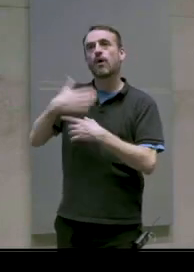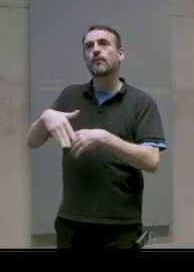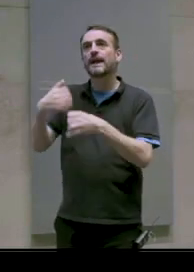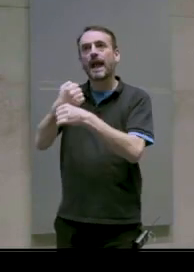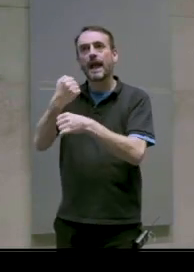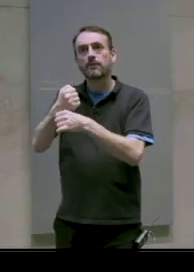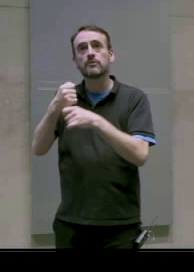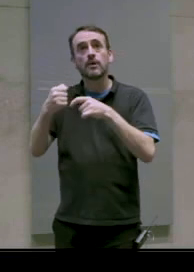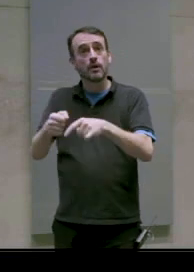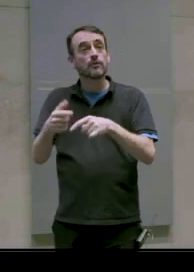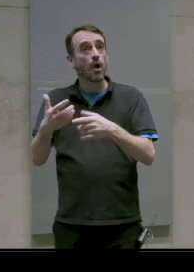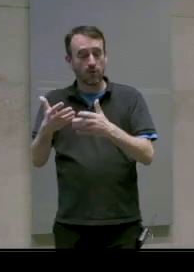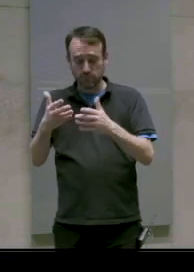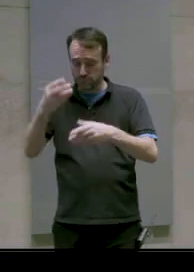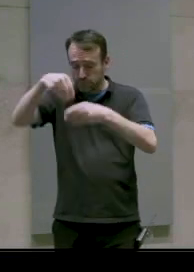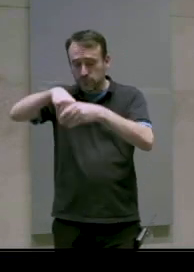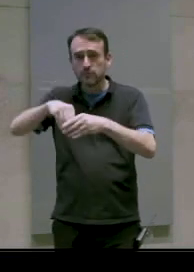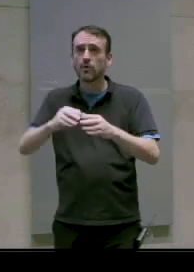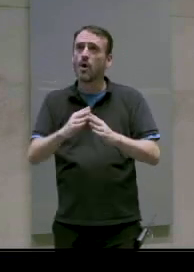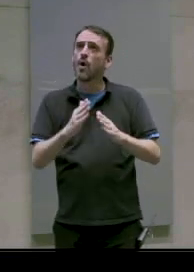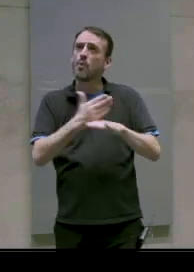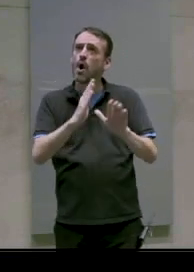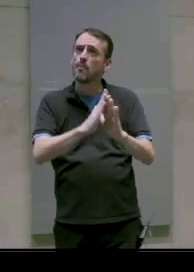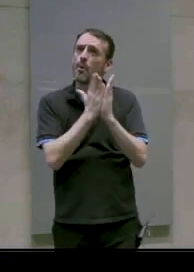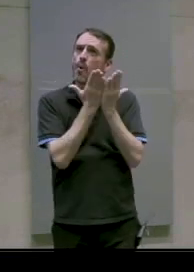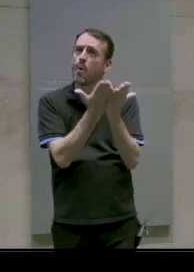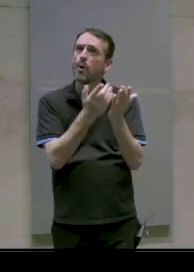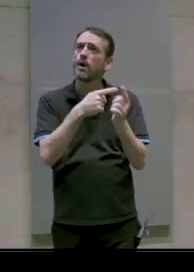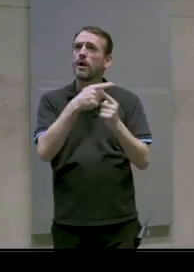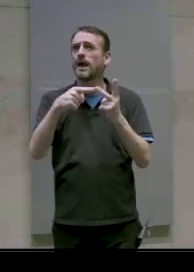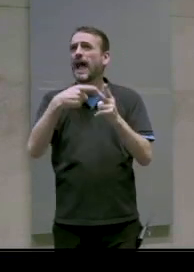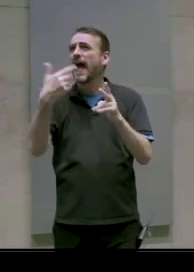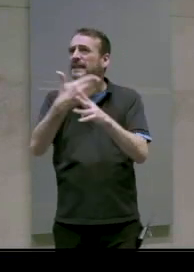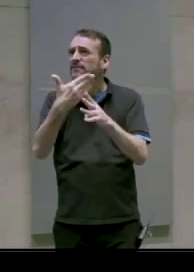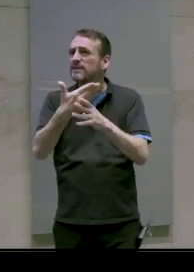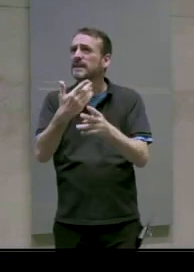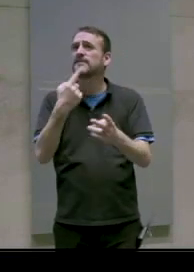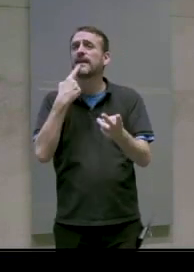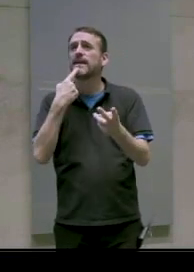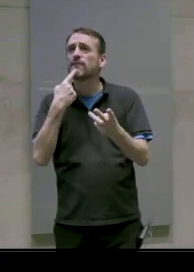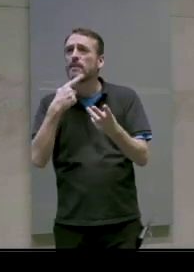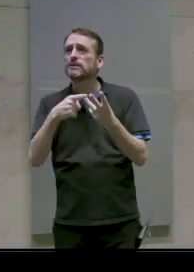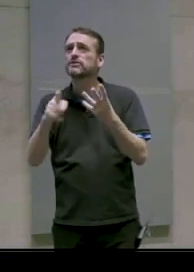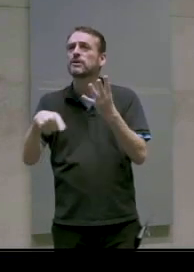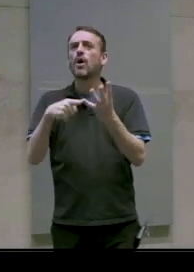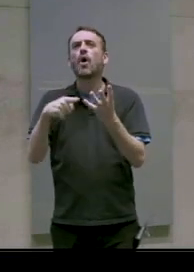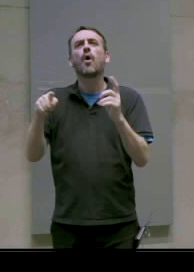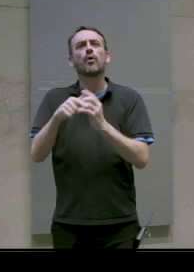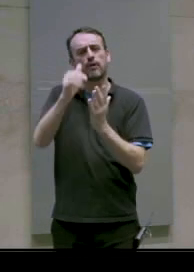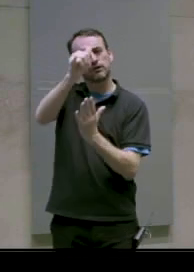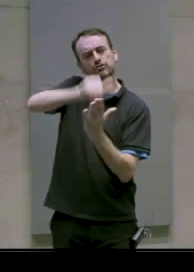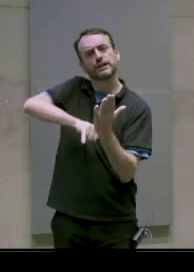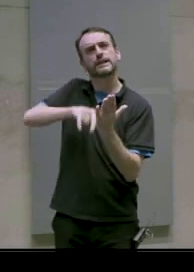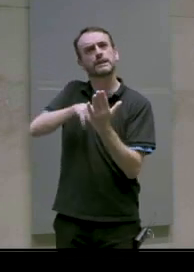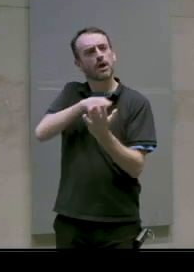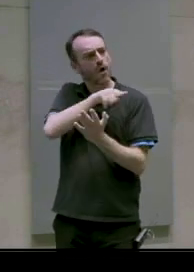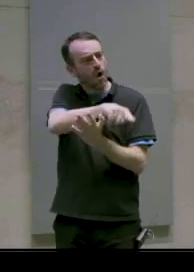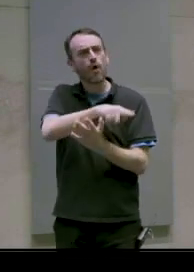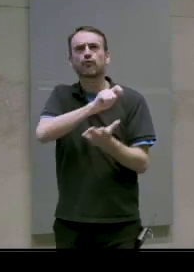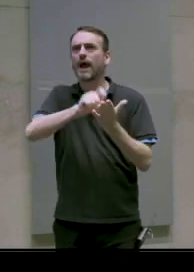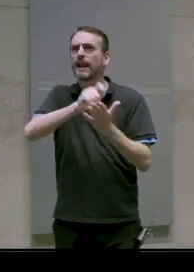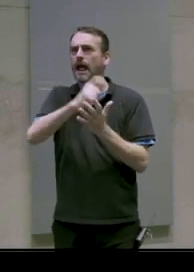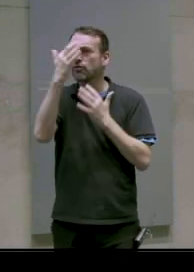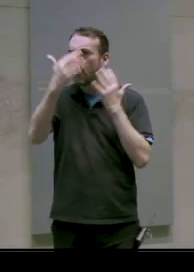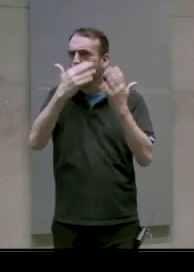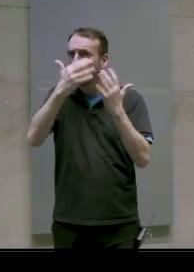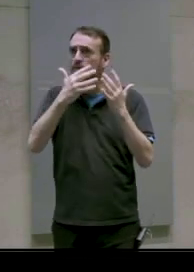with activities and info, a template sheet to write down your design decisions, and a set of cards to represent potential building blocks of your